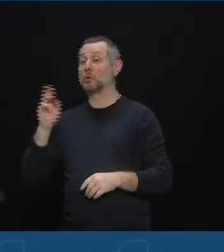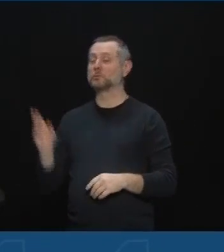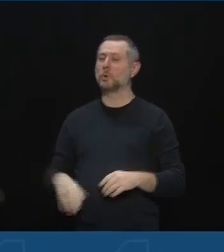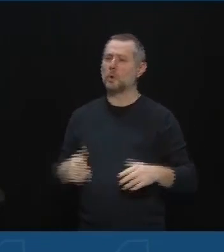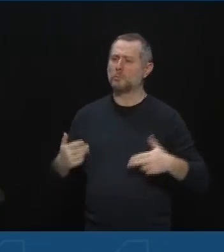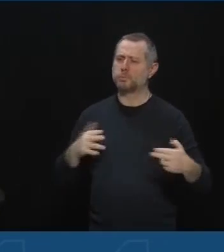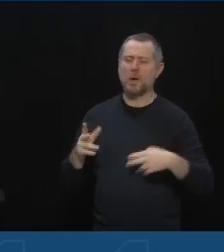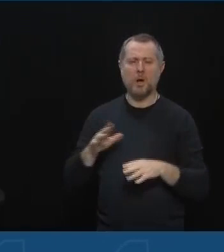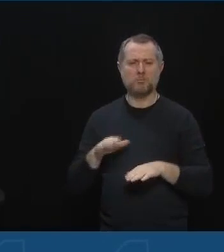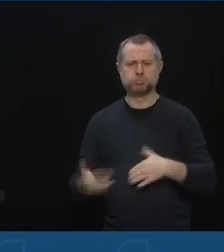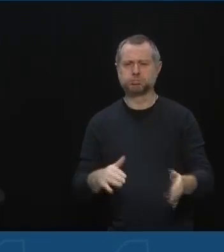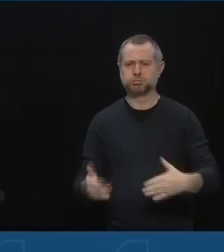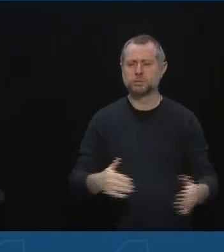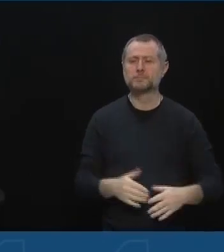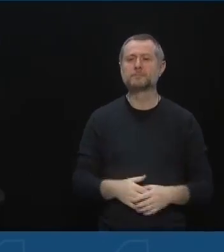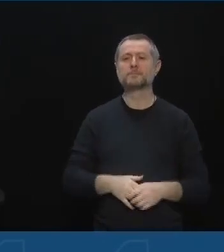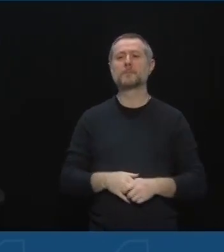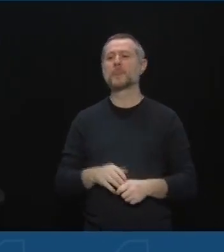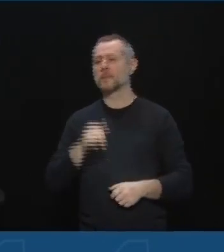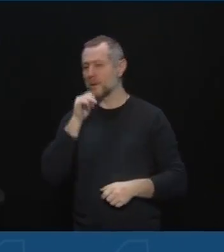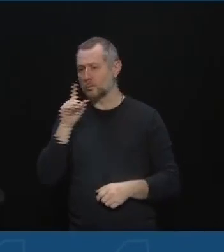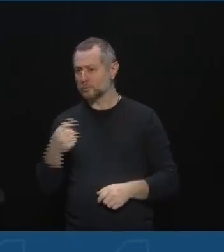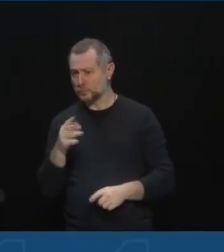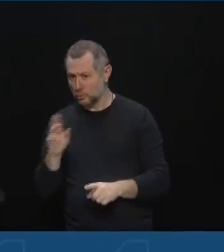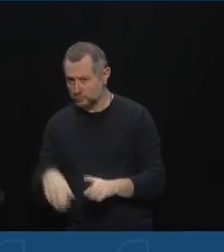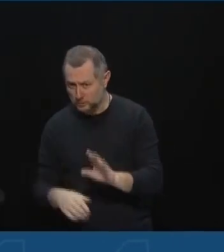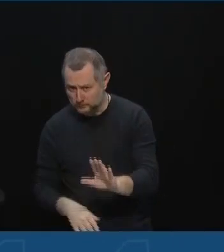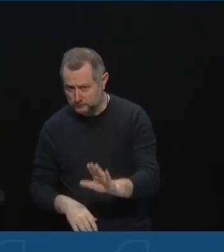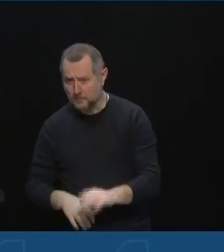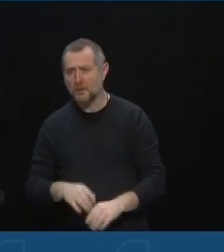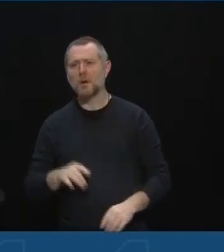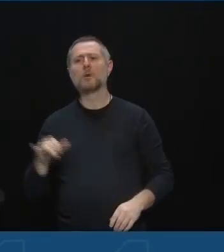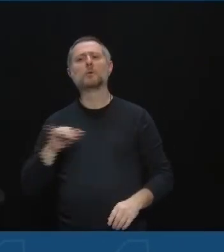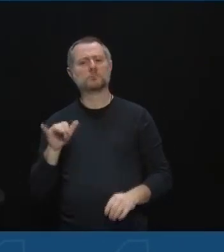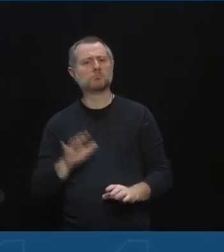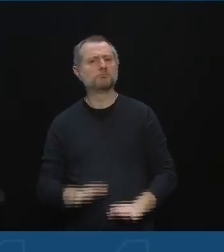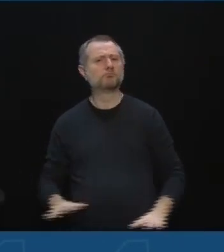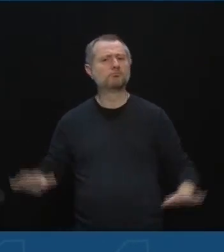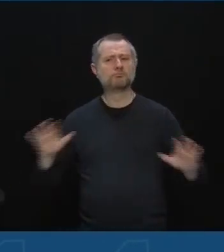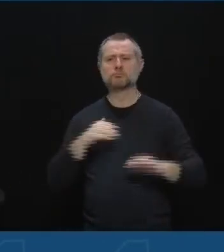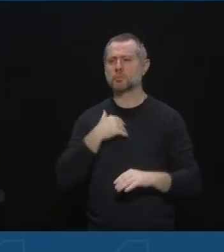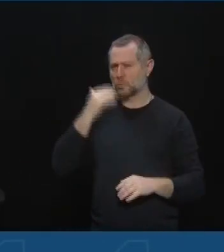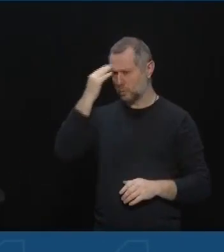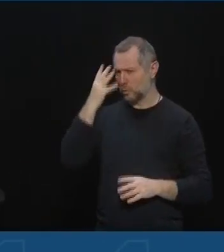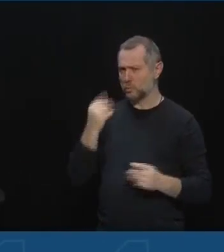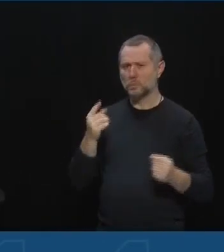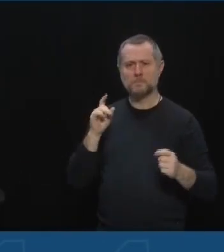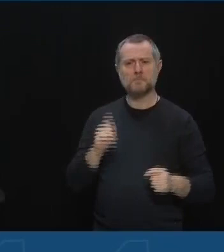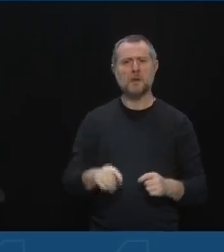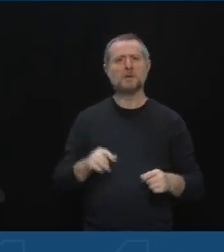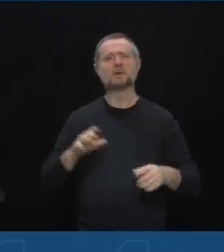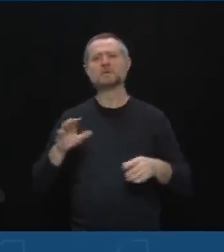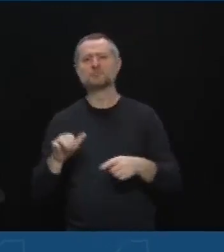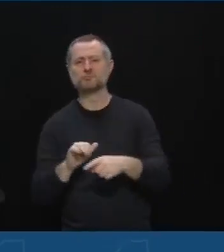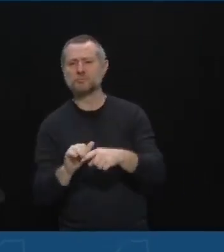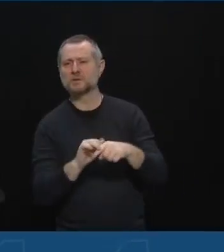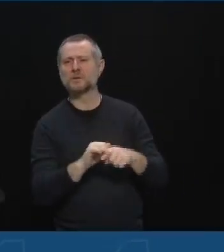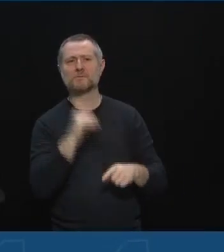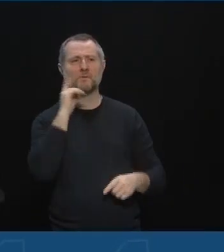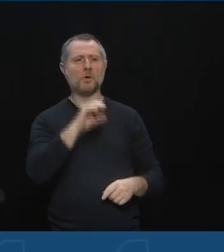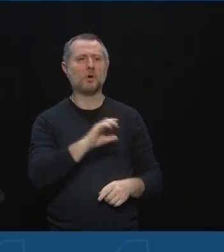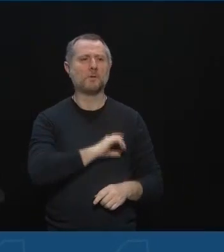And again, it's not just here, but we know what we have to do, and we have to create more training opportunities for our law enforcement, help